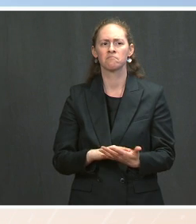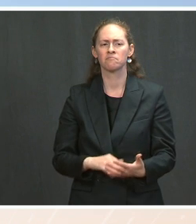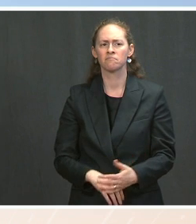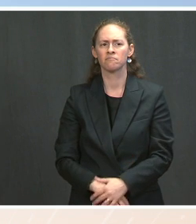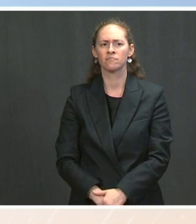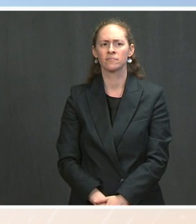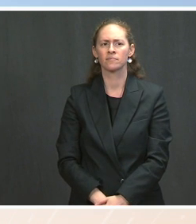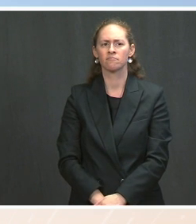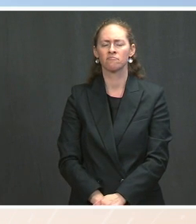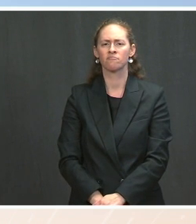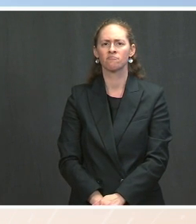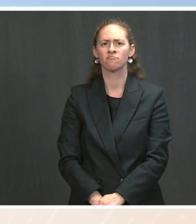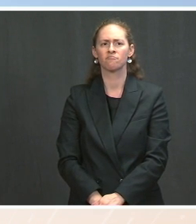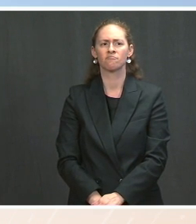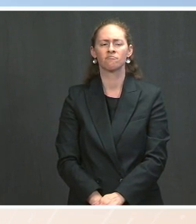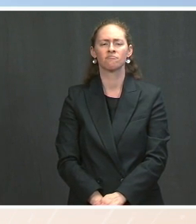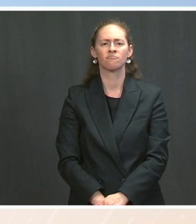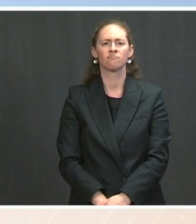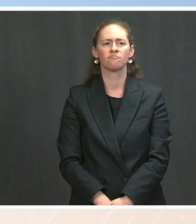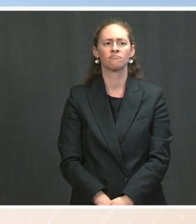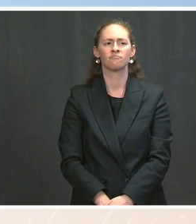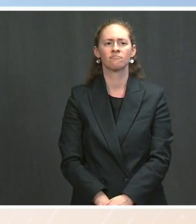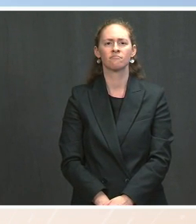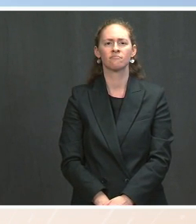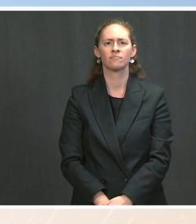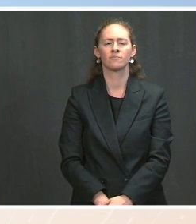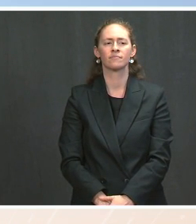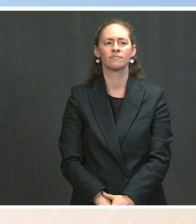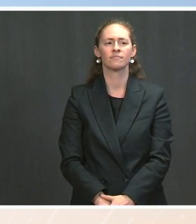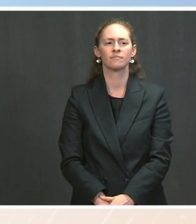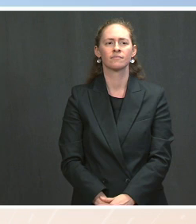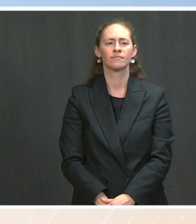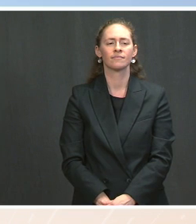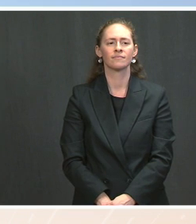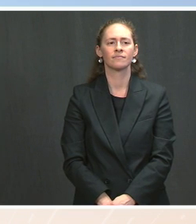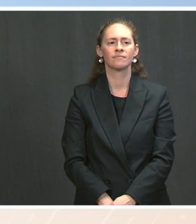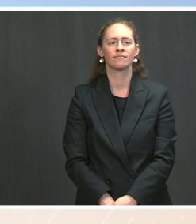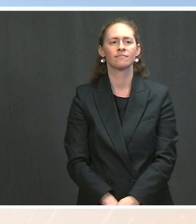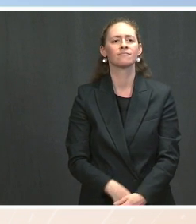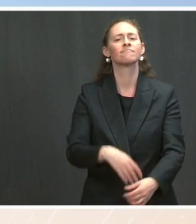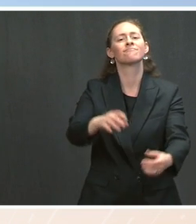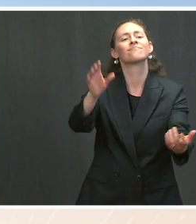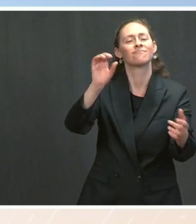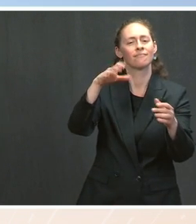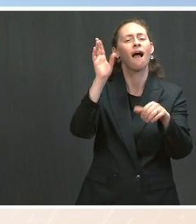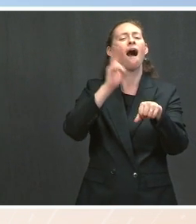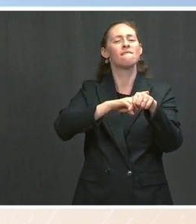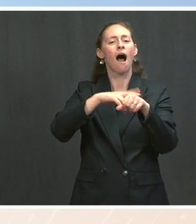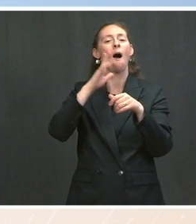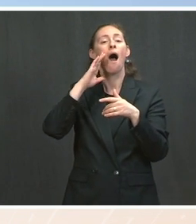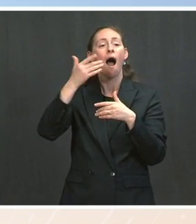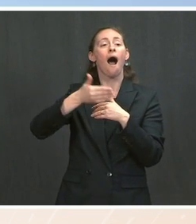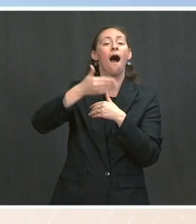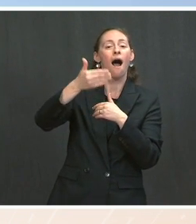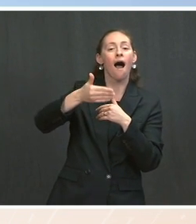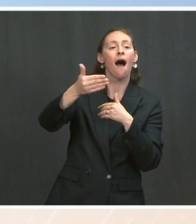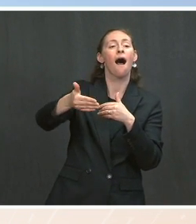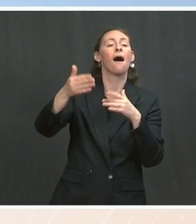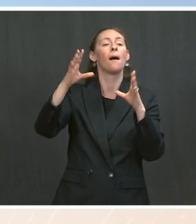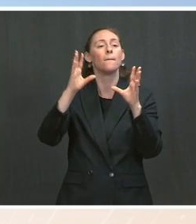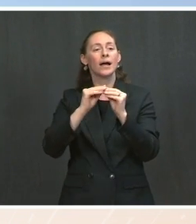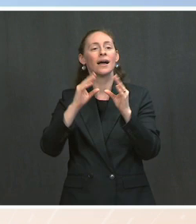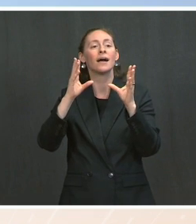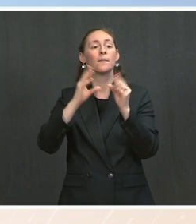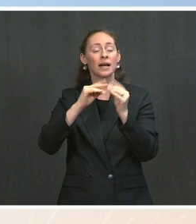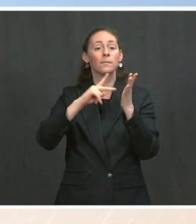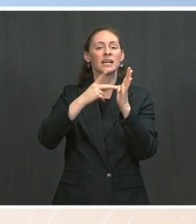would say, again, we'll roll out the totality of the budget. You'll have more paper and fact sheets than you know what to do with a week from today. And so I don't want to get too far ahead of